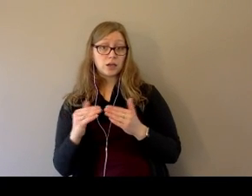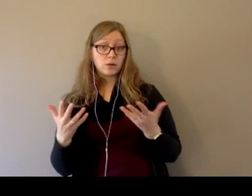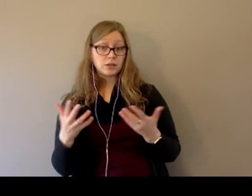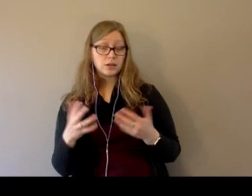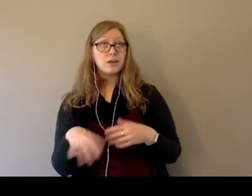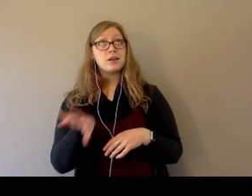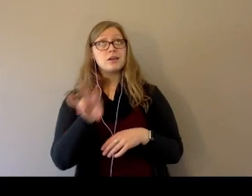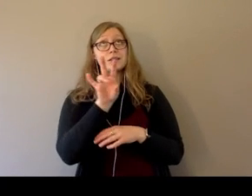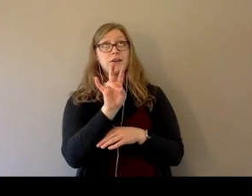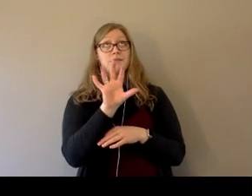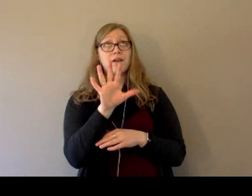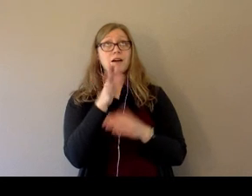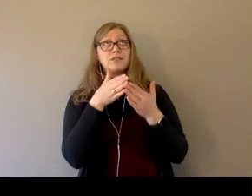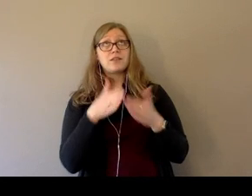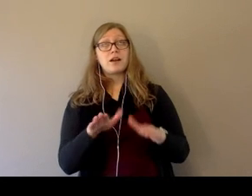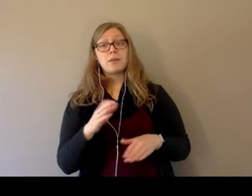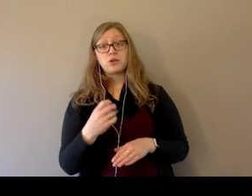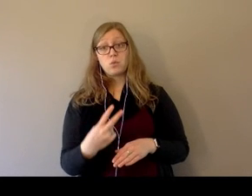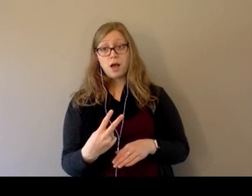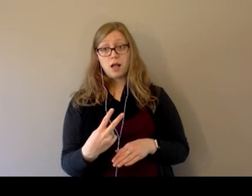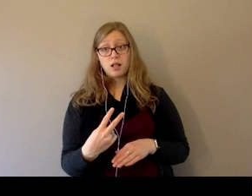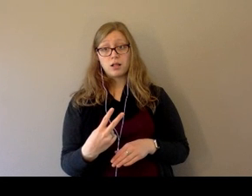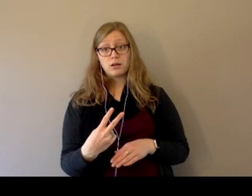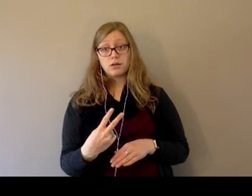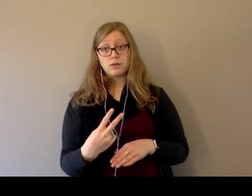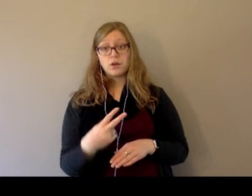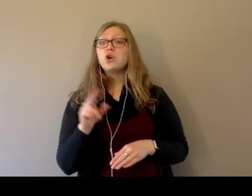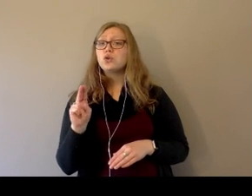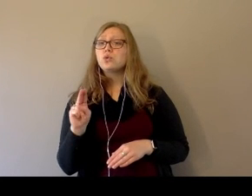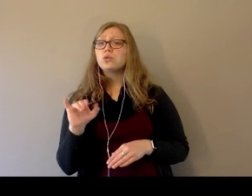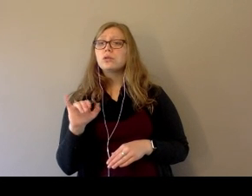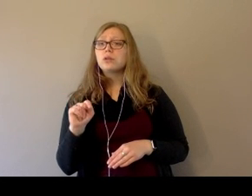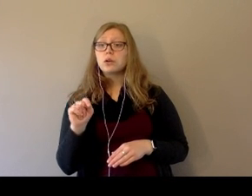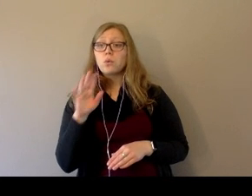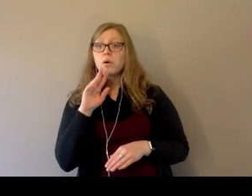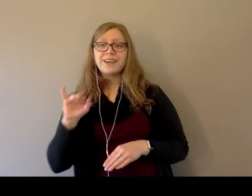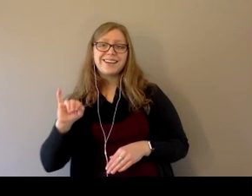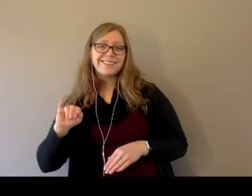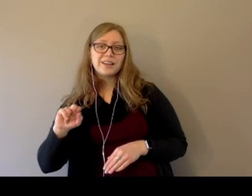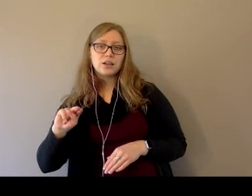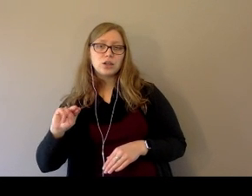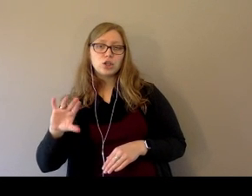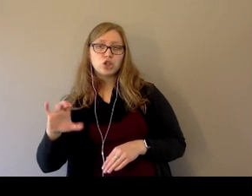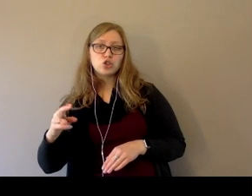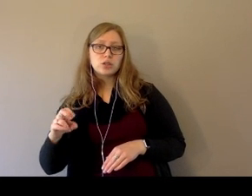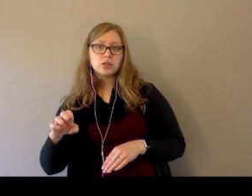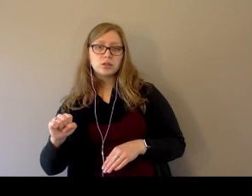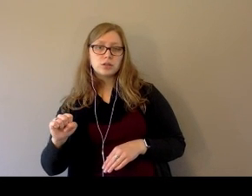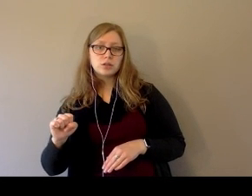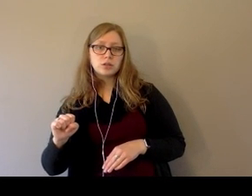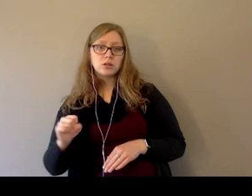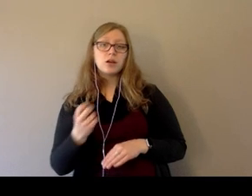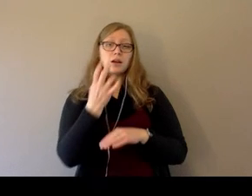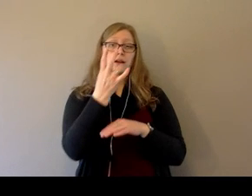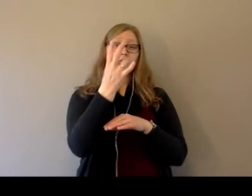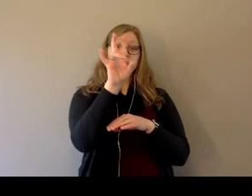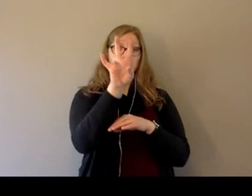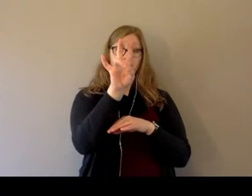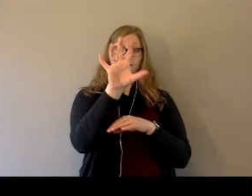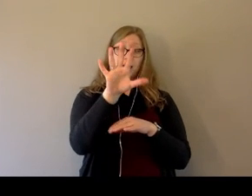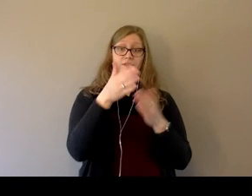75 divided by 12. And my units are going to be in inches. So if I divide that out, I get x